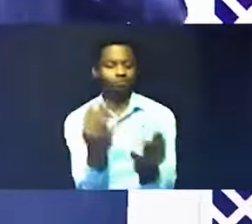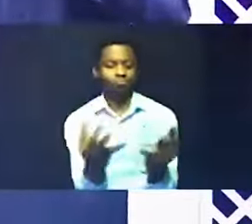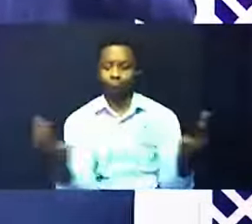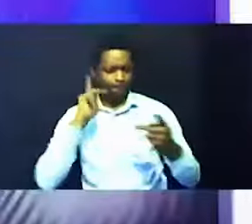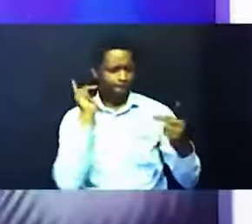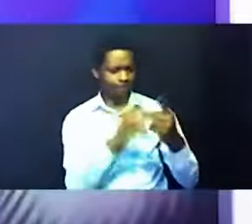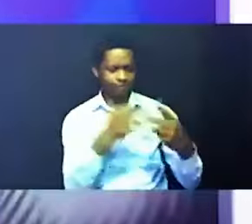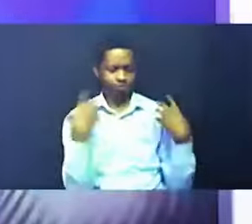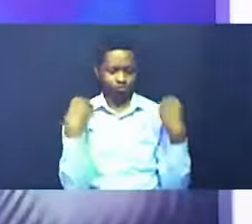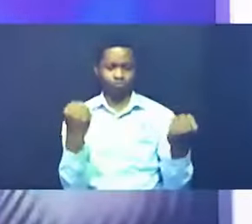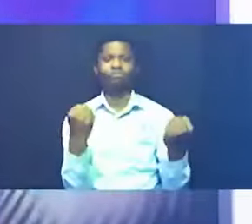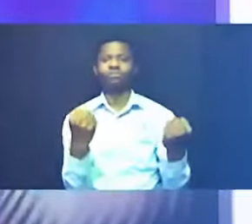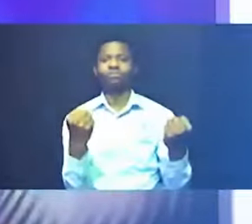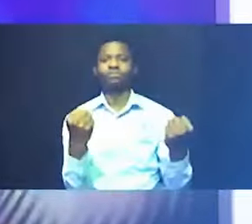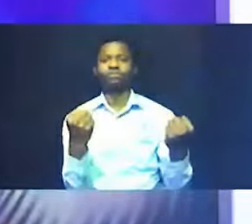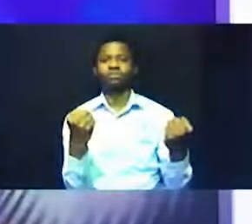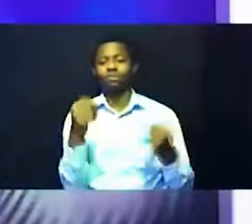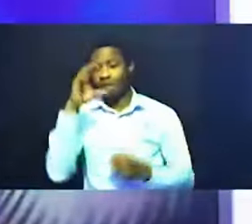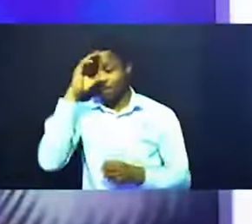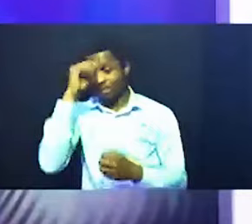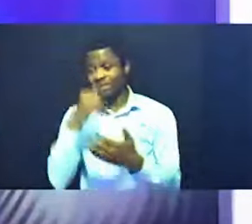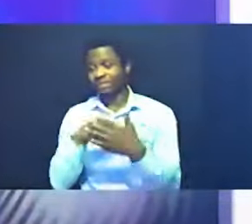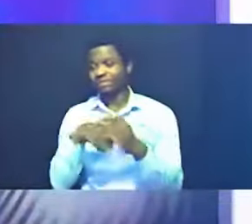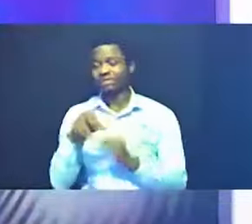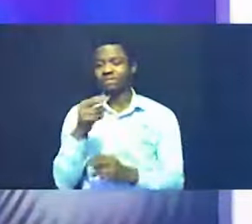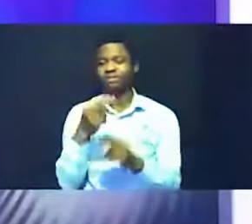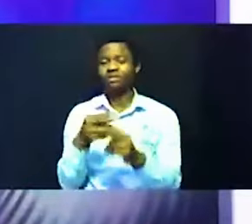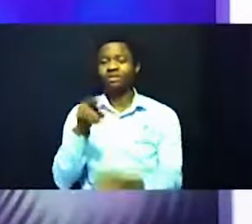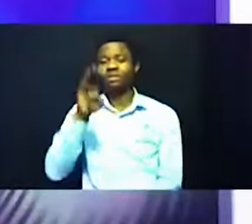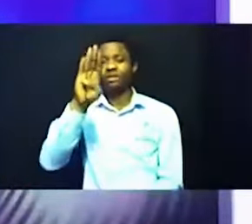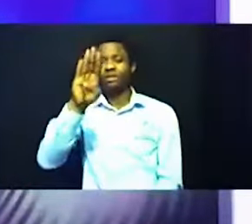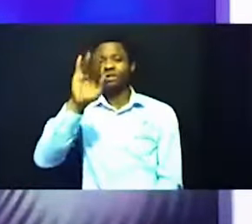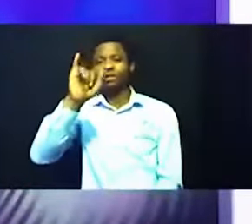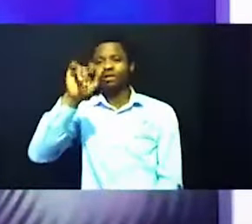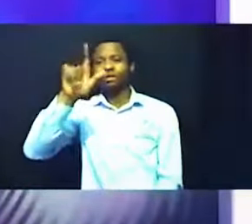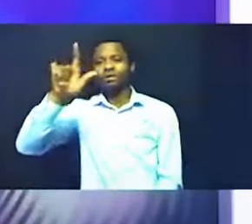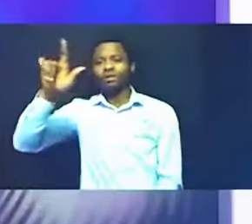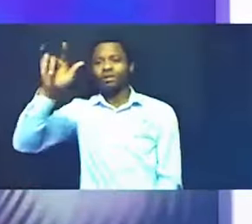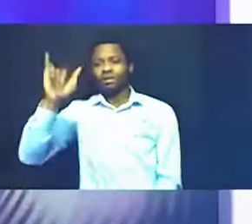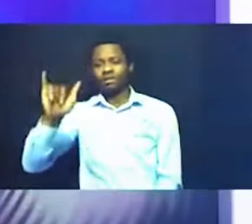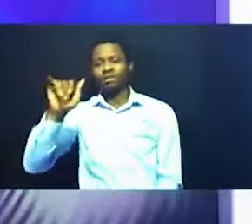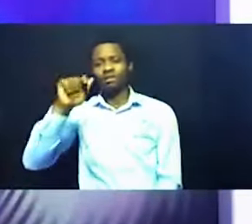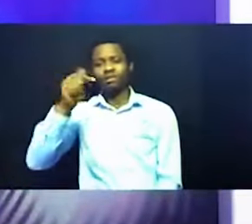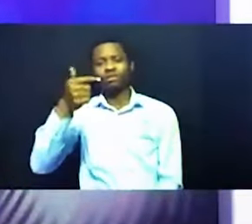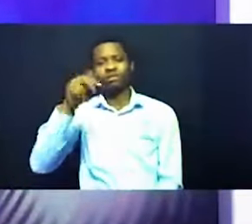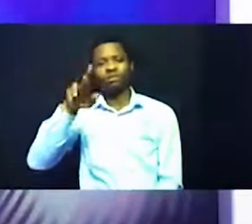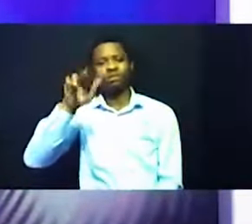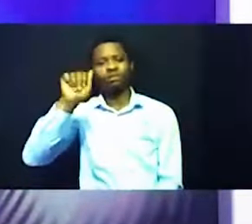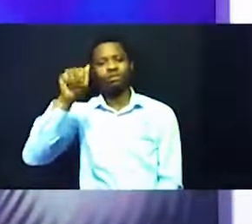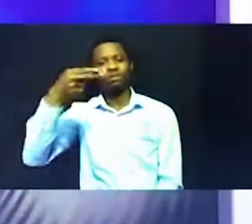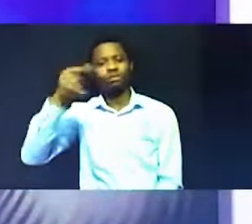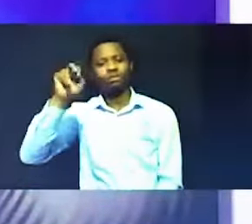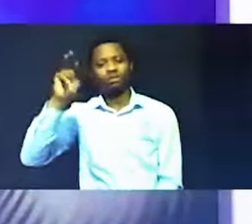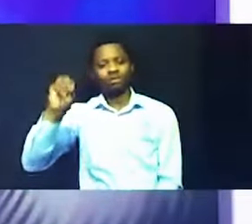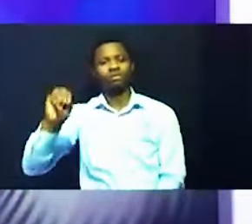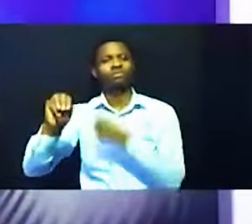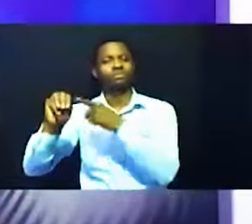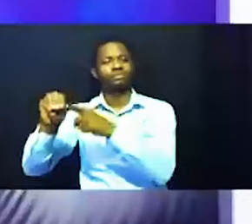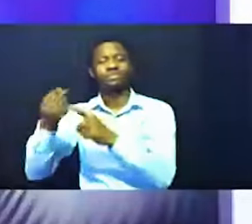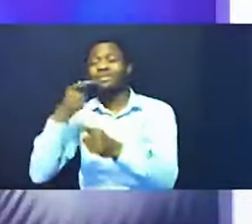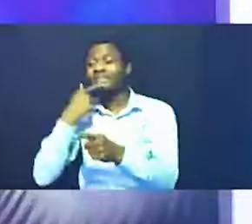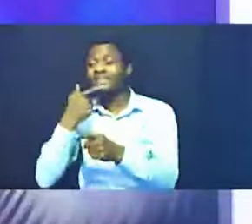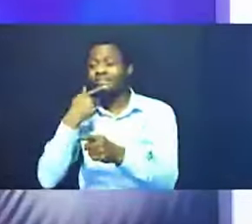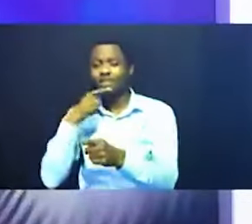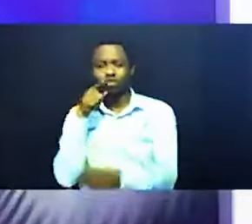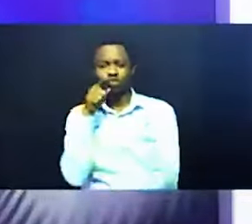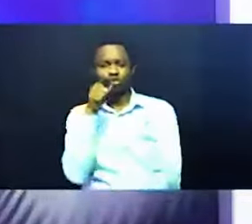clear Billy Graham said be attractive and Winsome but